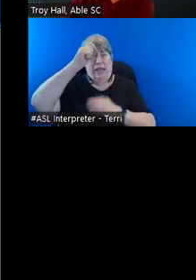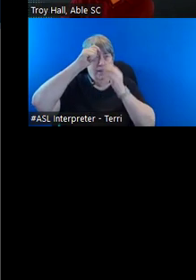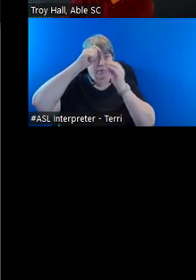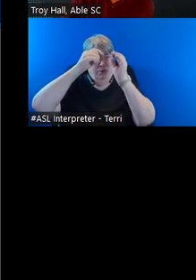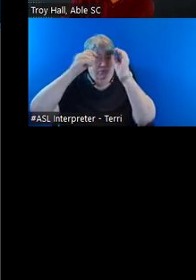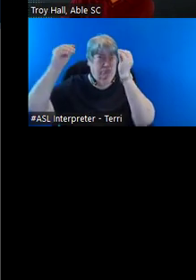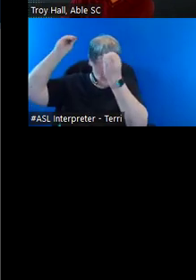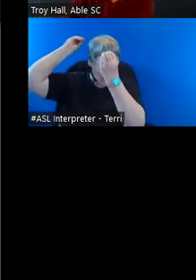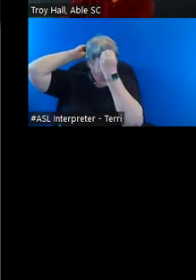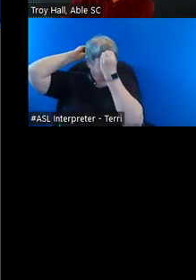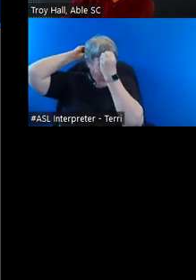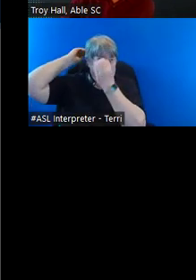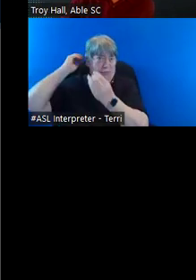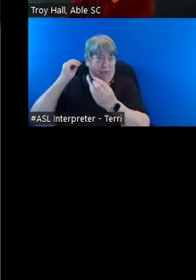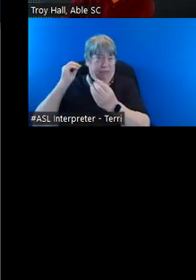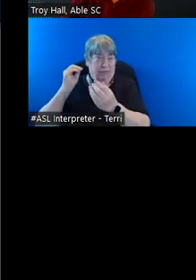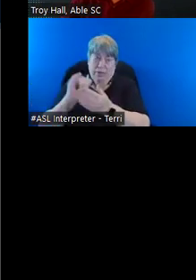joke.